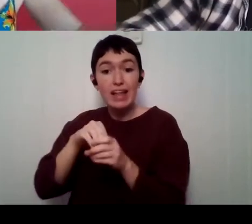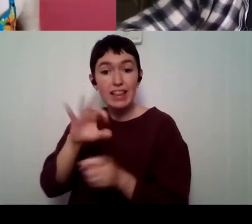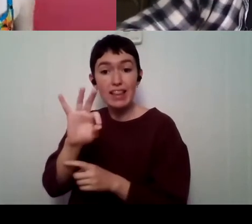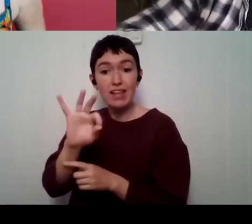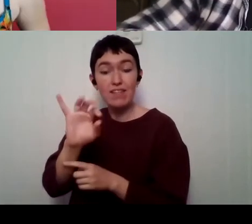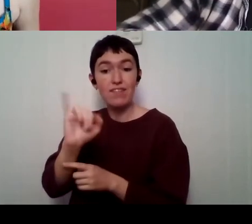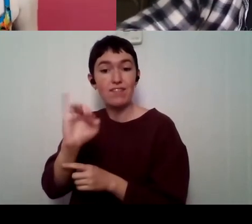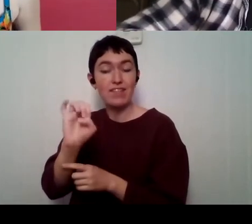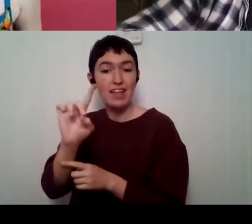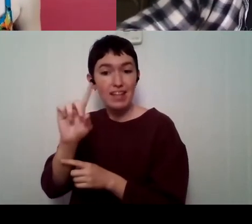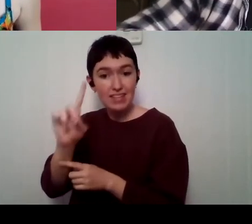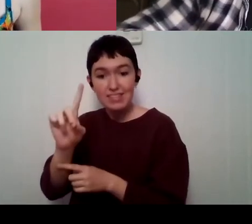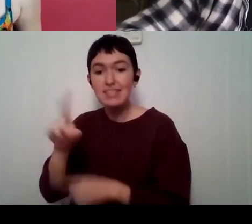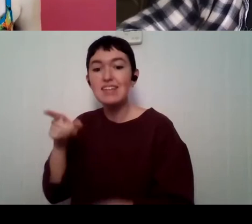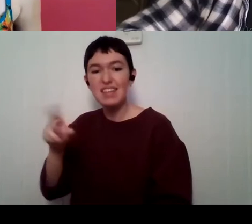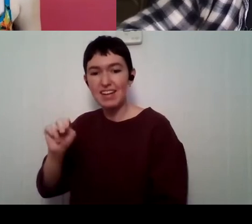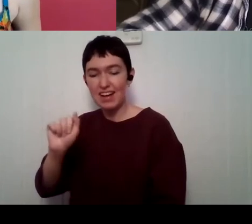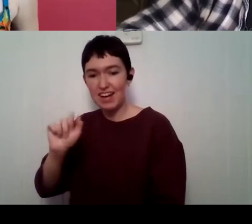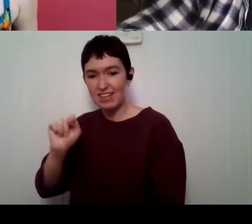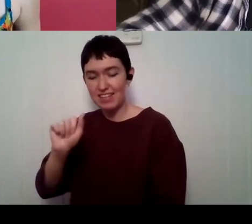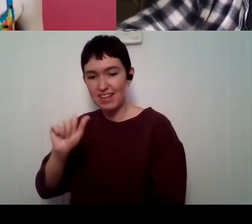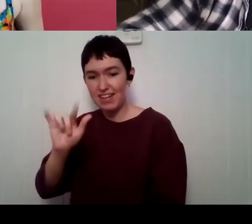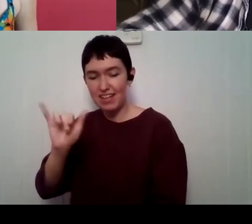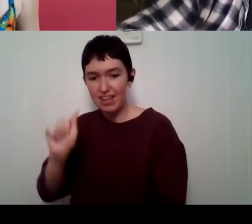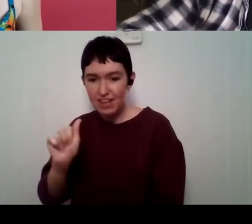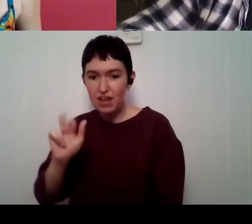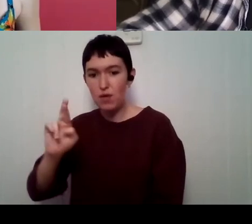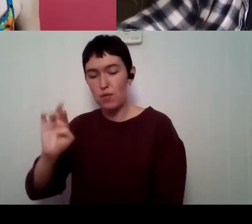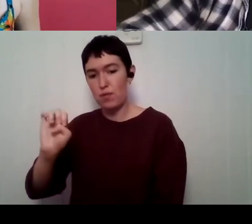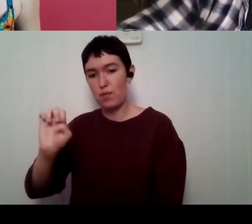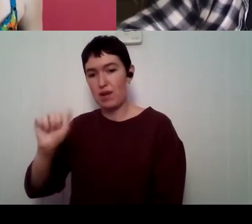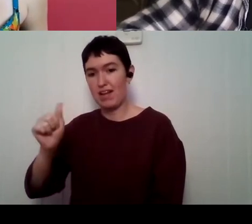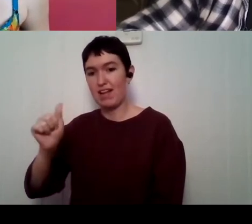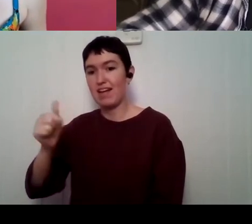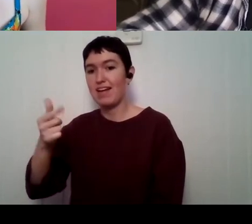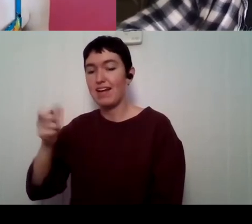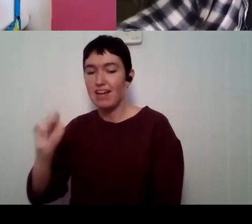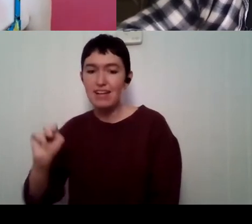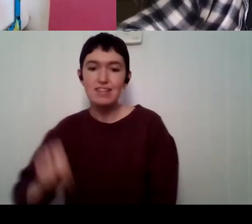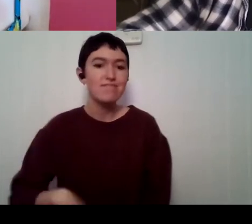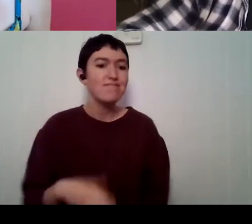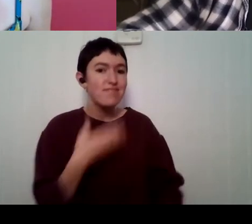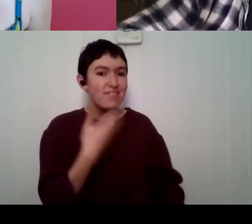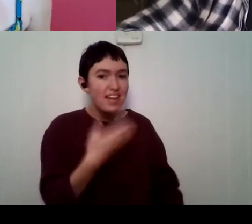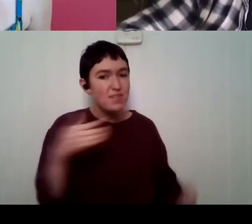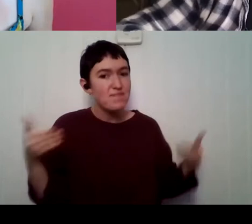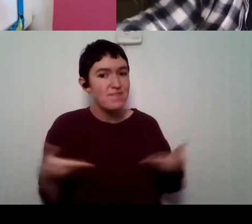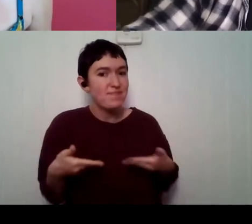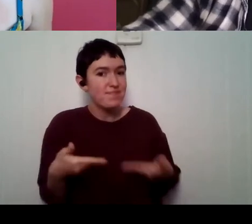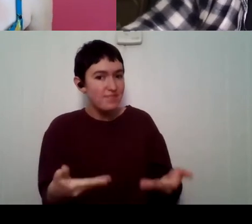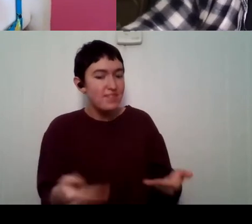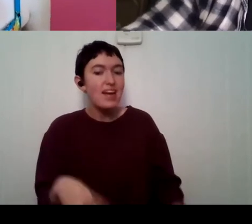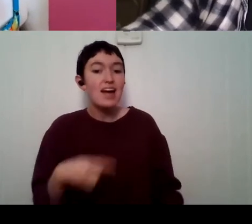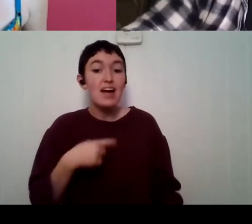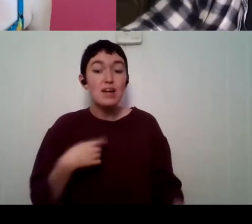joining us. Thanks for having me. I'm very excited, and it happened to be that I'm in Panama at the same time this is happening. So,